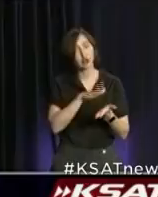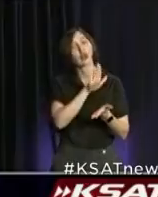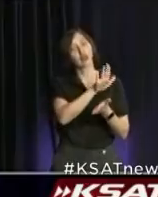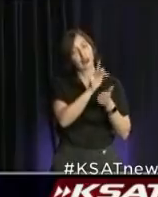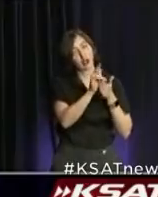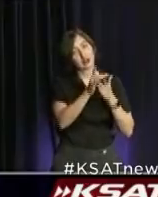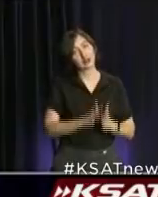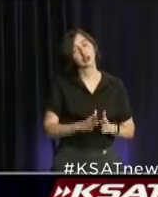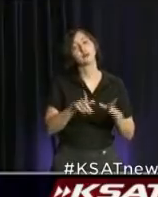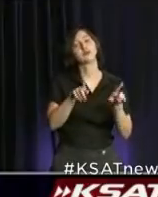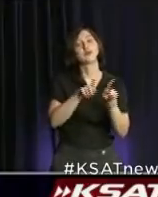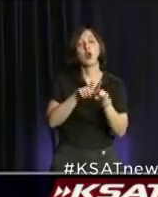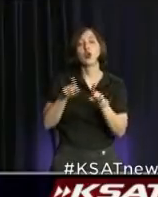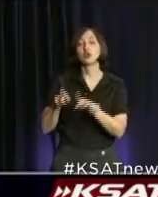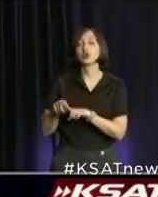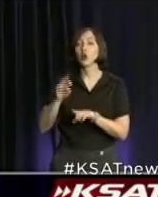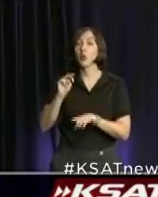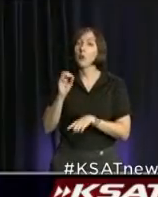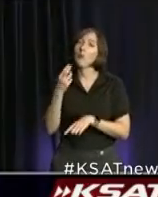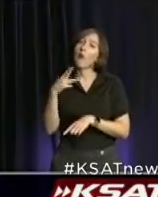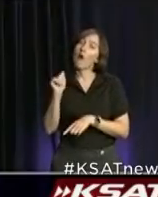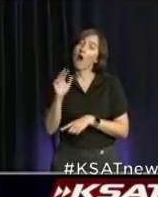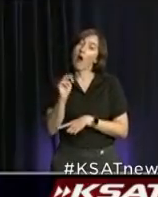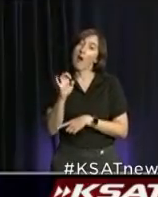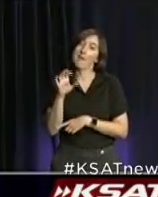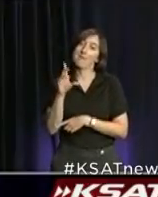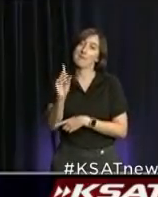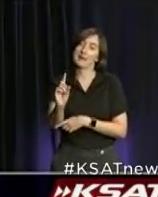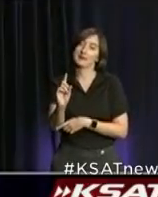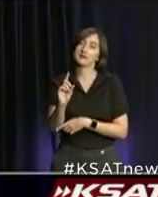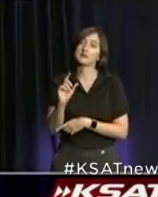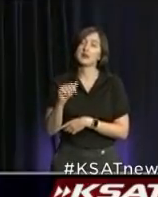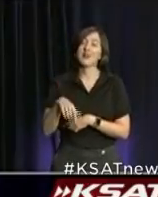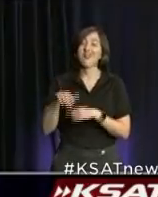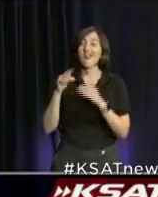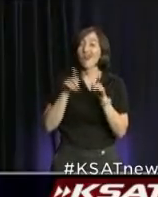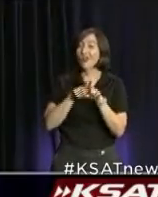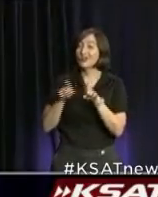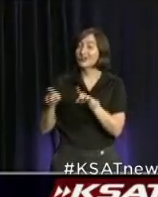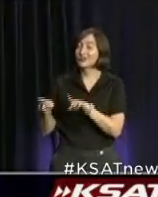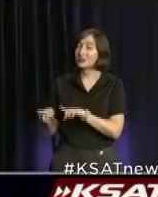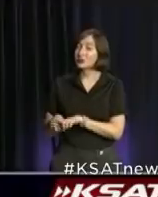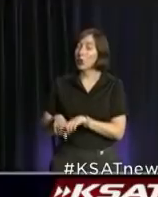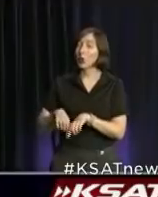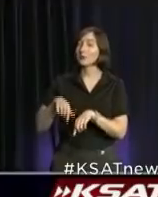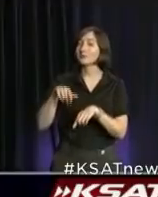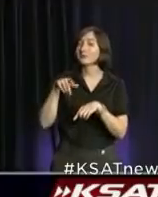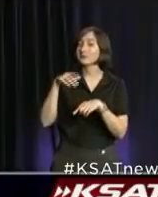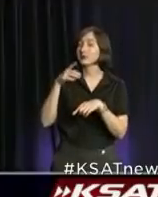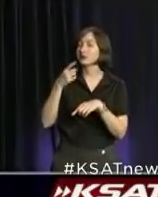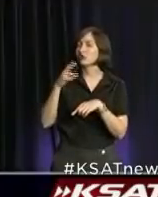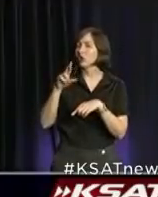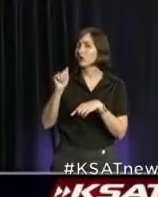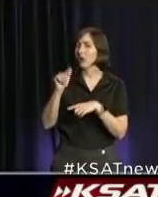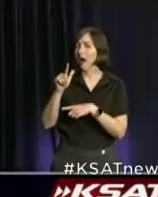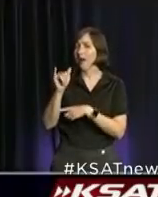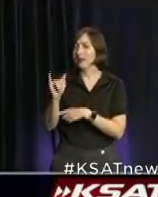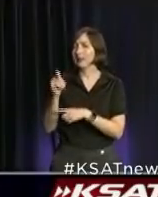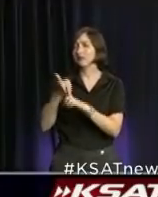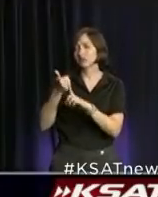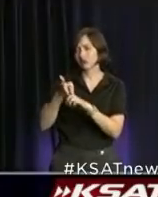and we also have from the Rahmani Masjid, Javria Ali, so she is the community leader. So in addition to these community leaders, we